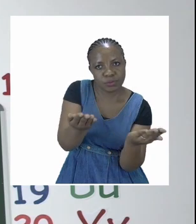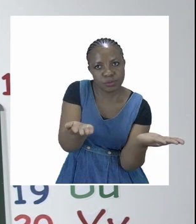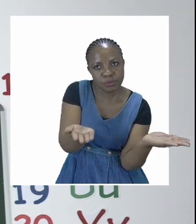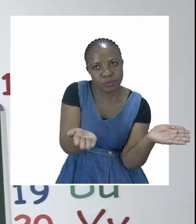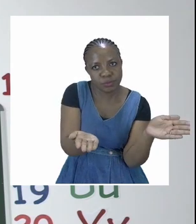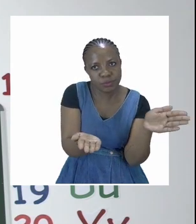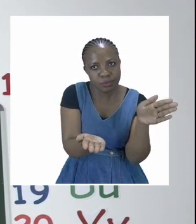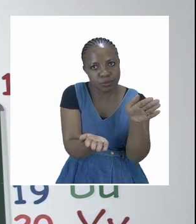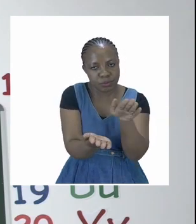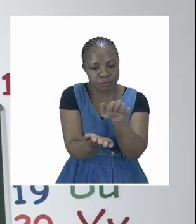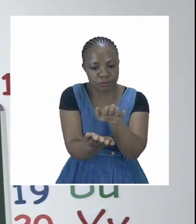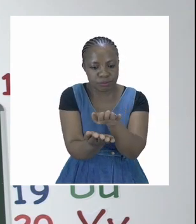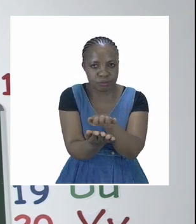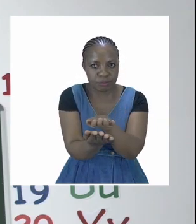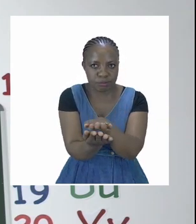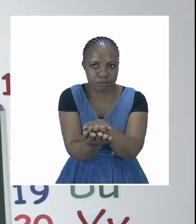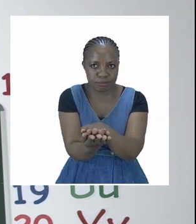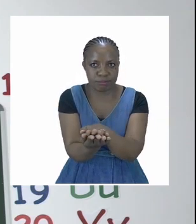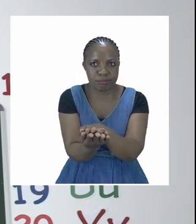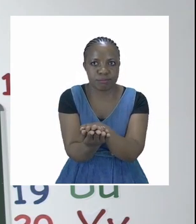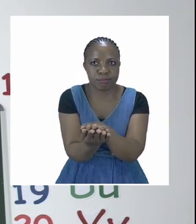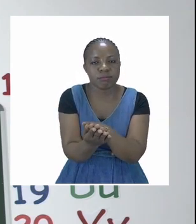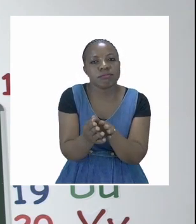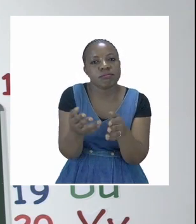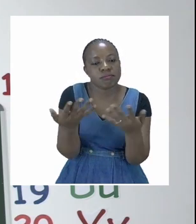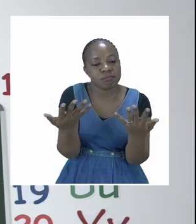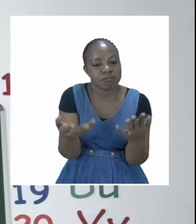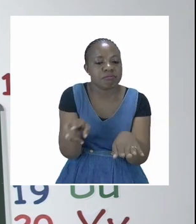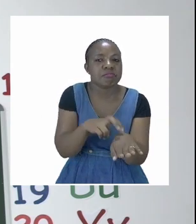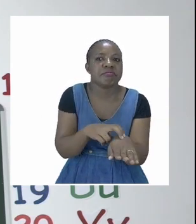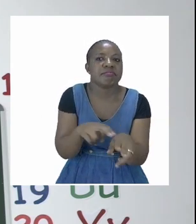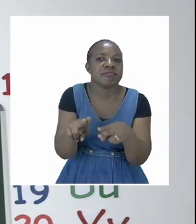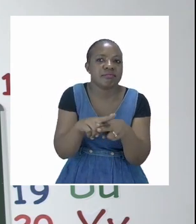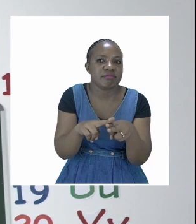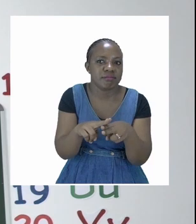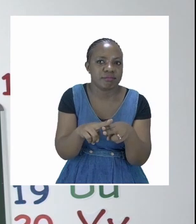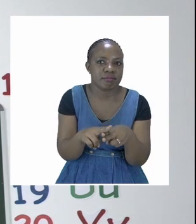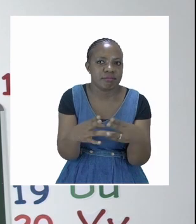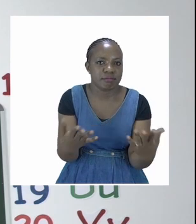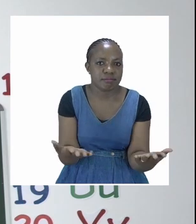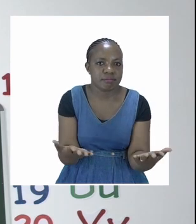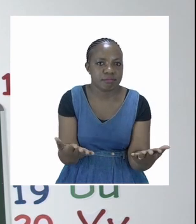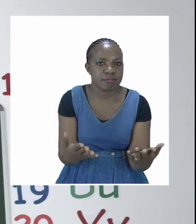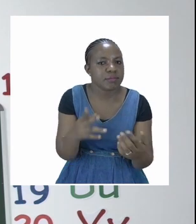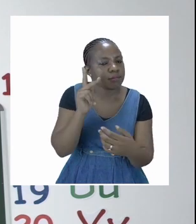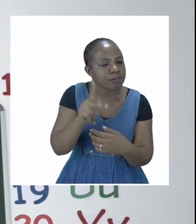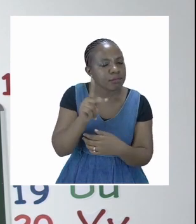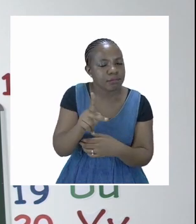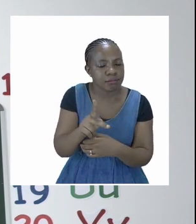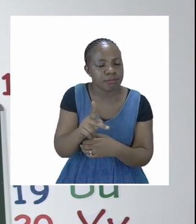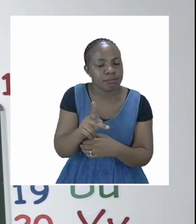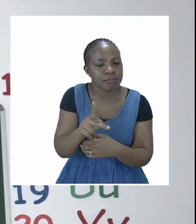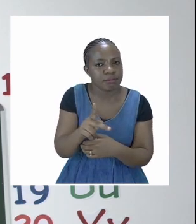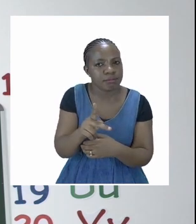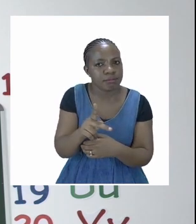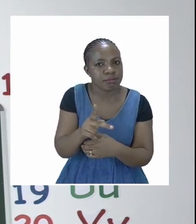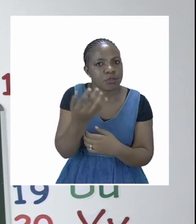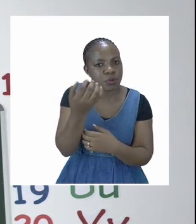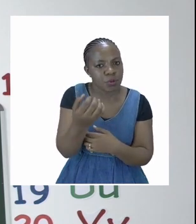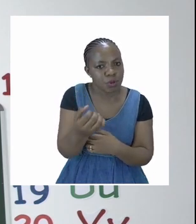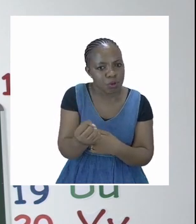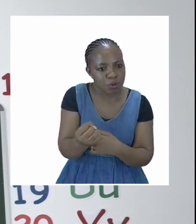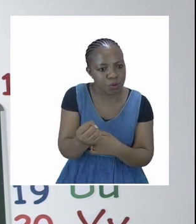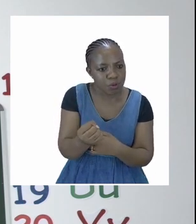it for ready to use. But there is more. We are also available on